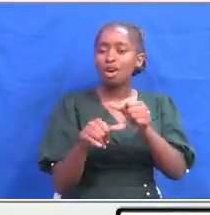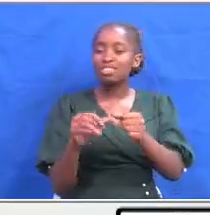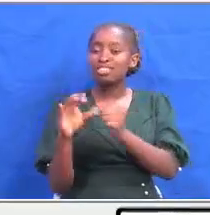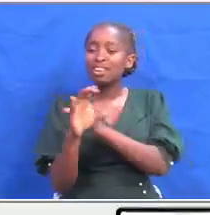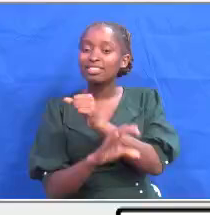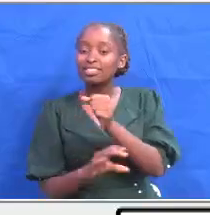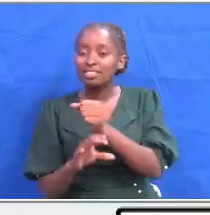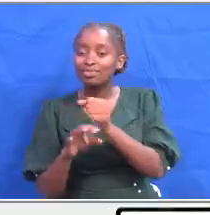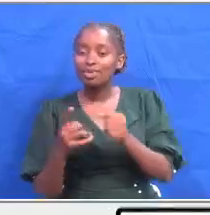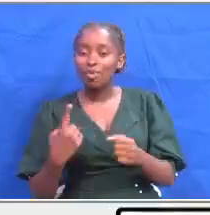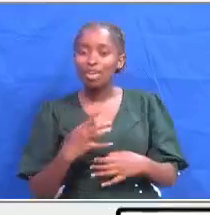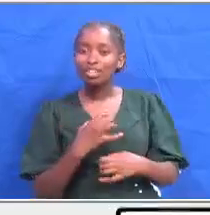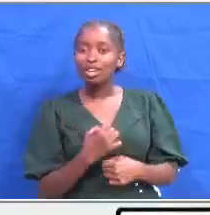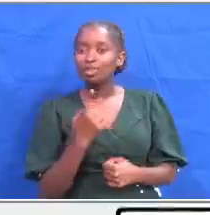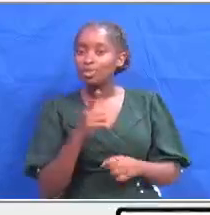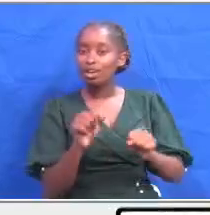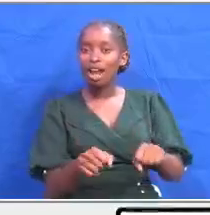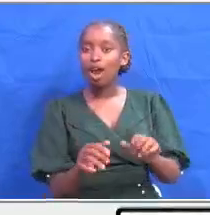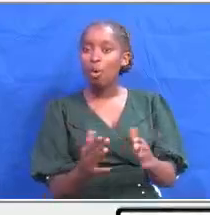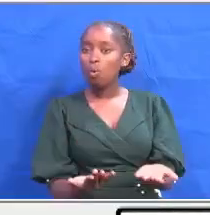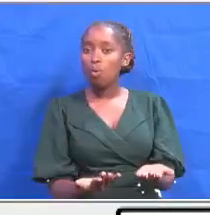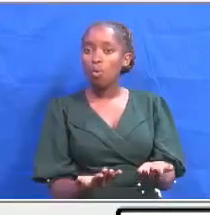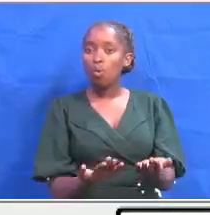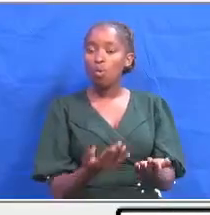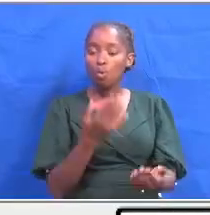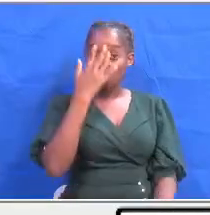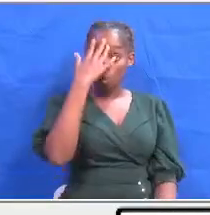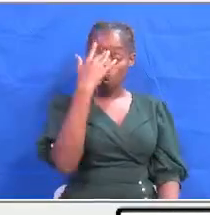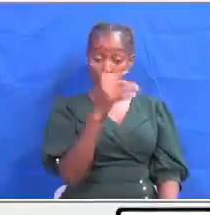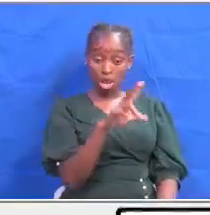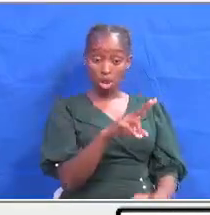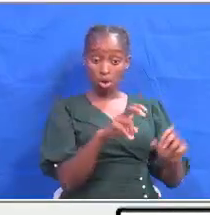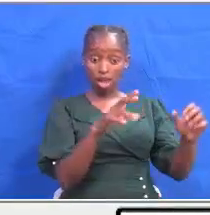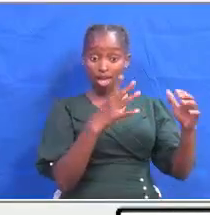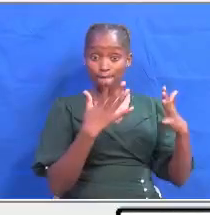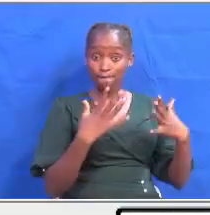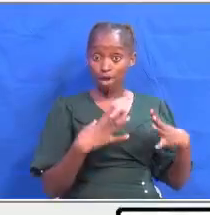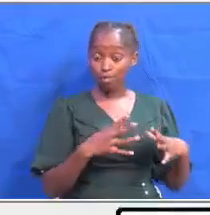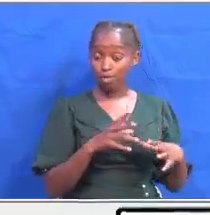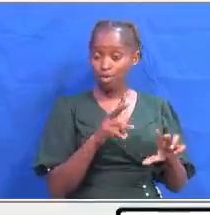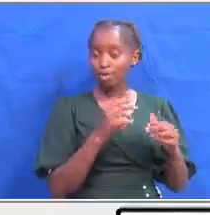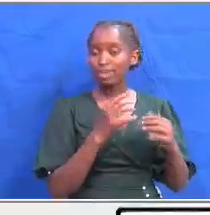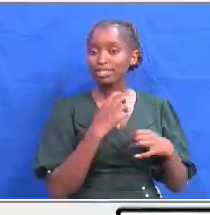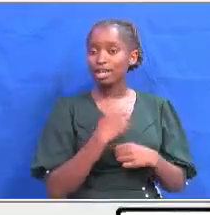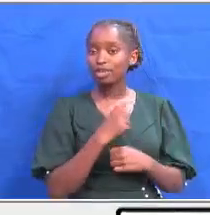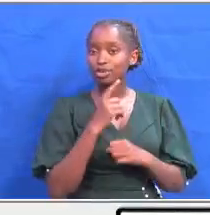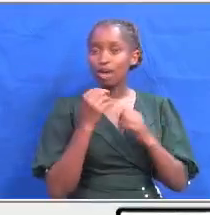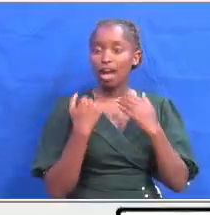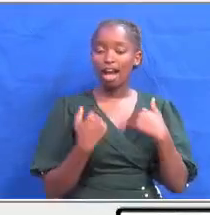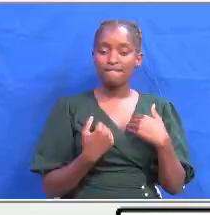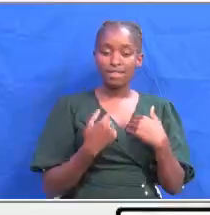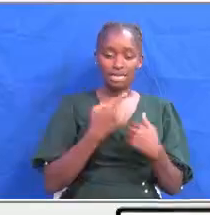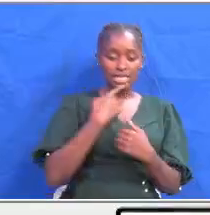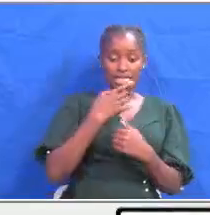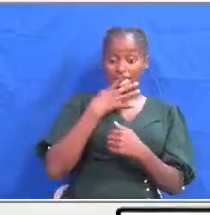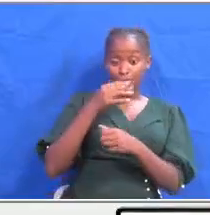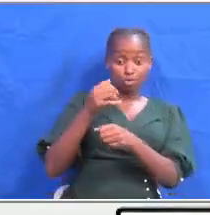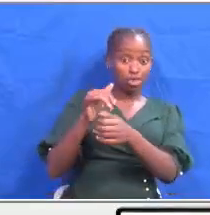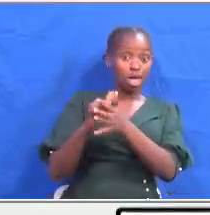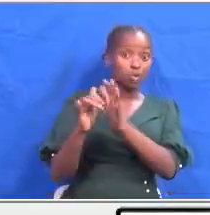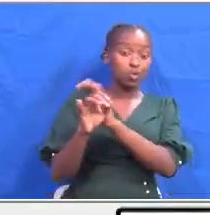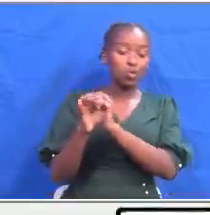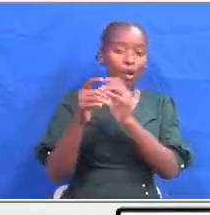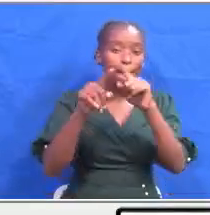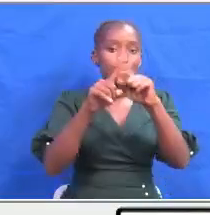How do we trust you? Because it's in family that people trust you. And I'm not saying he has done it. I am just trying to